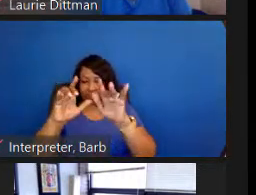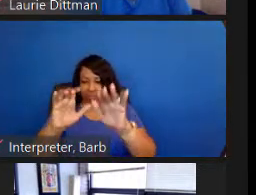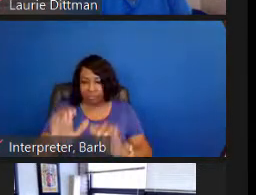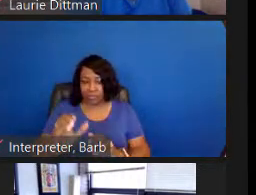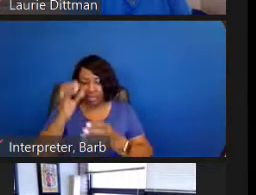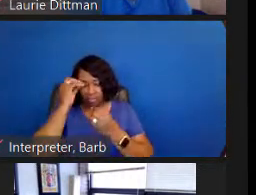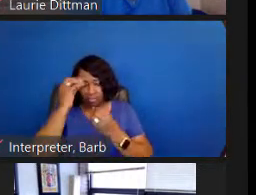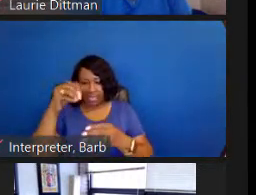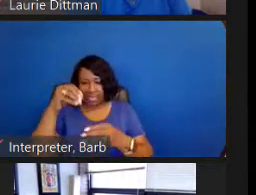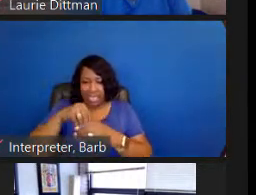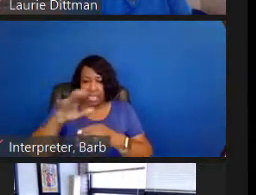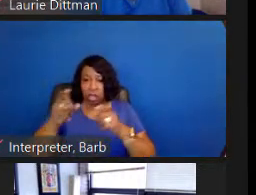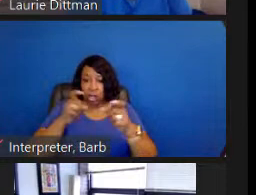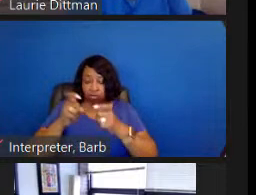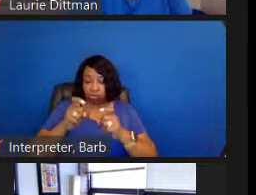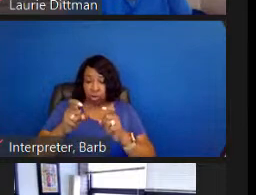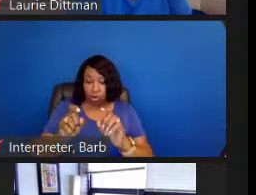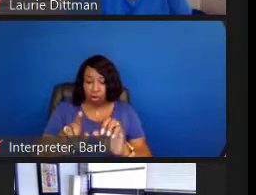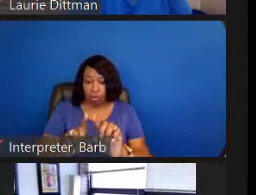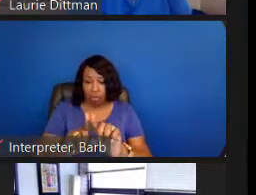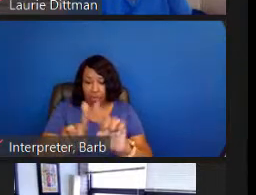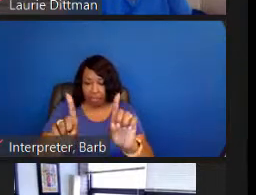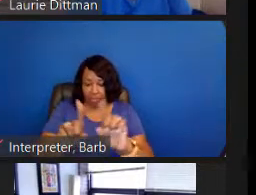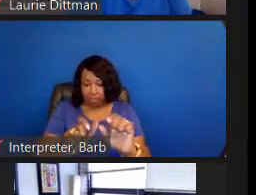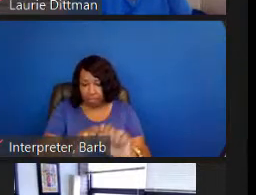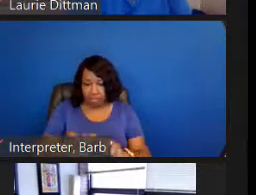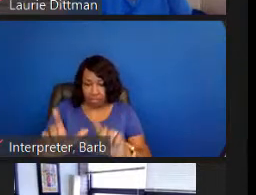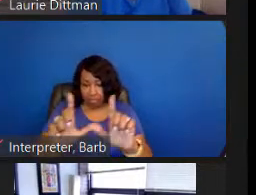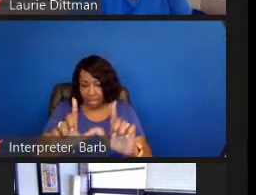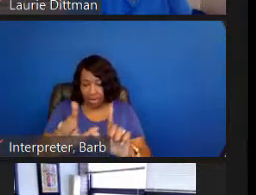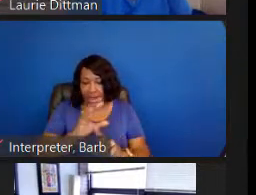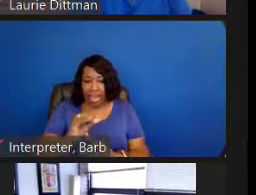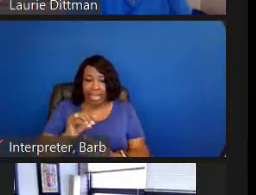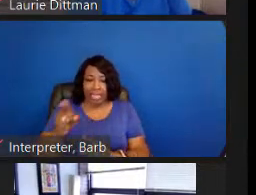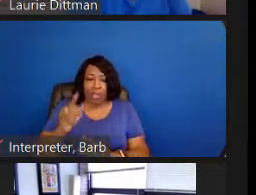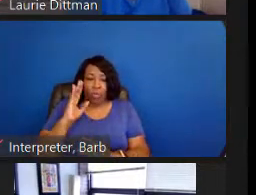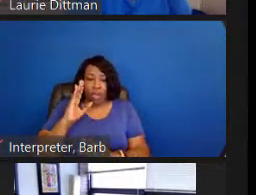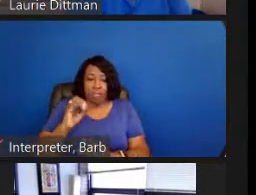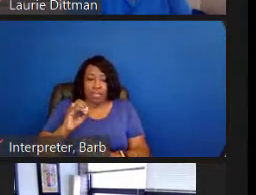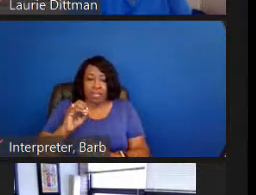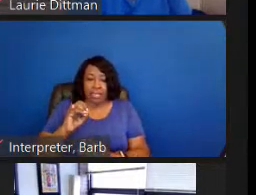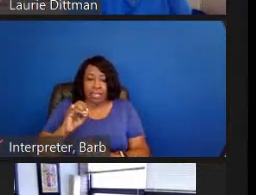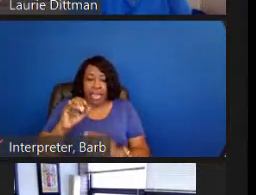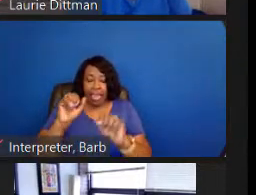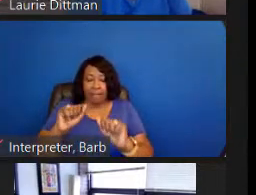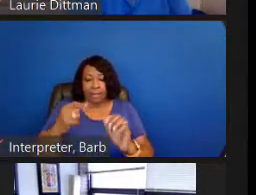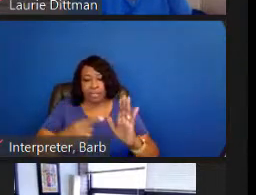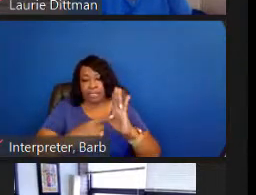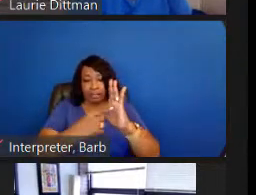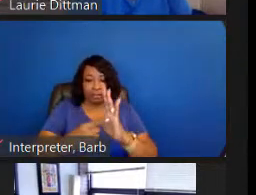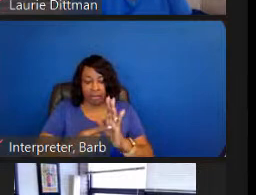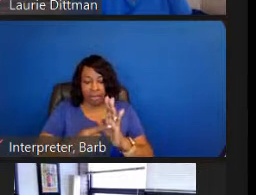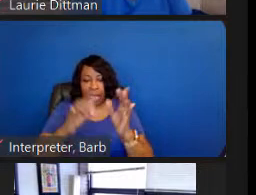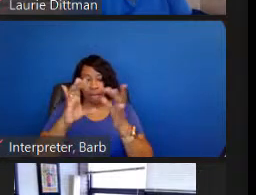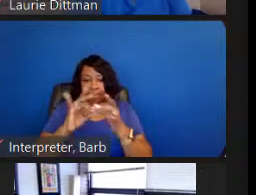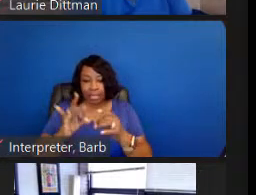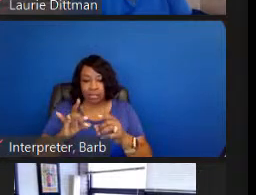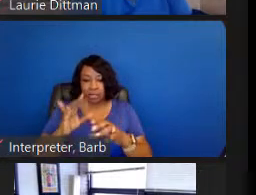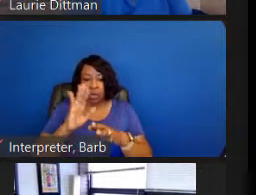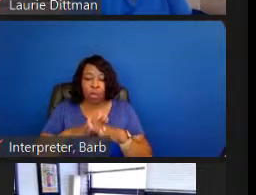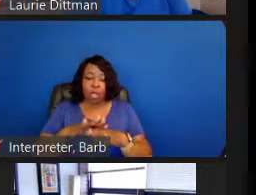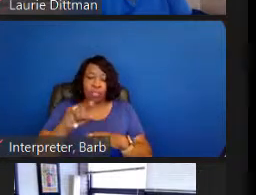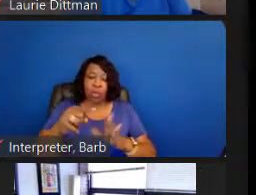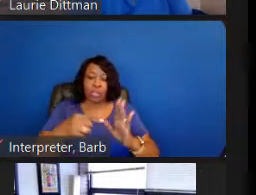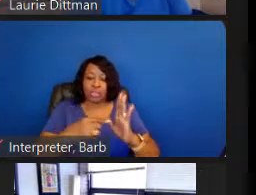his control panel, and he'll then be able to display a message on those visual message signs